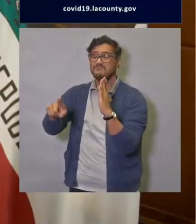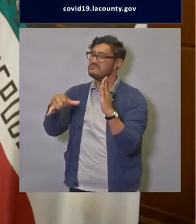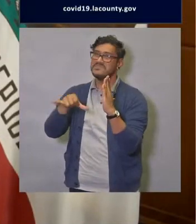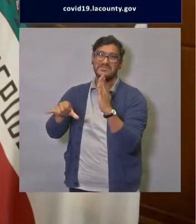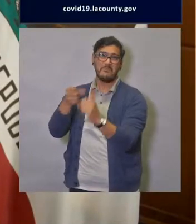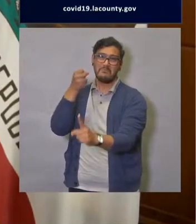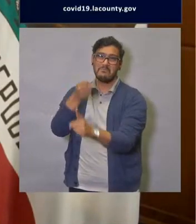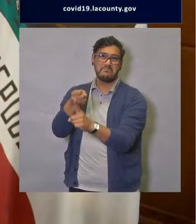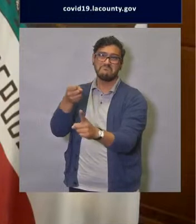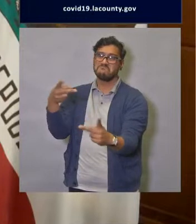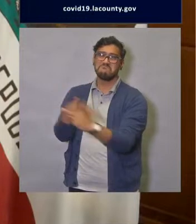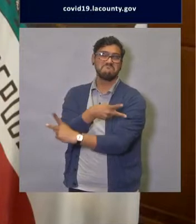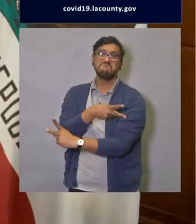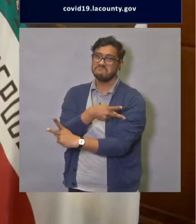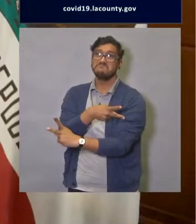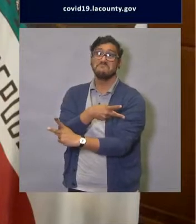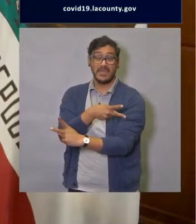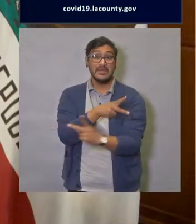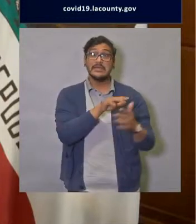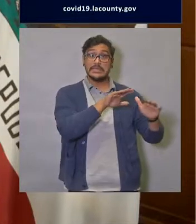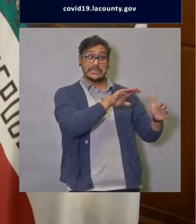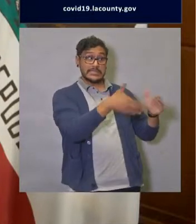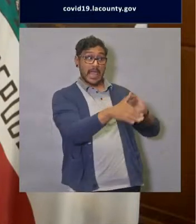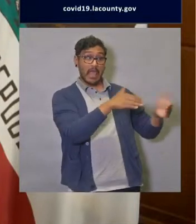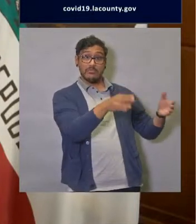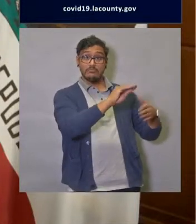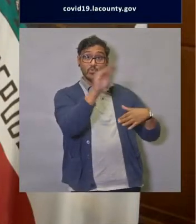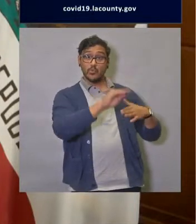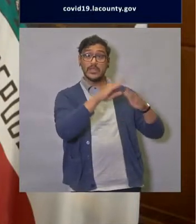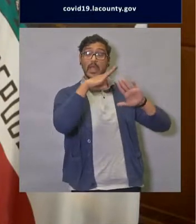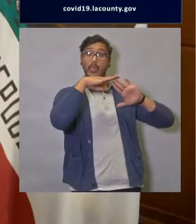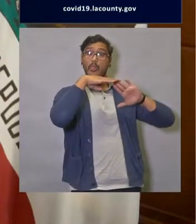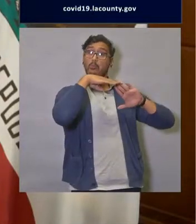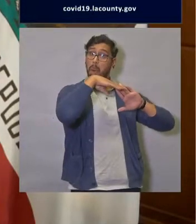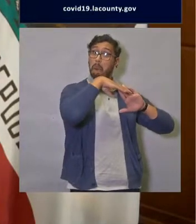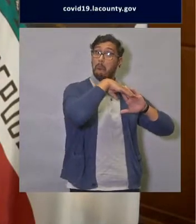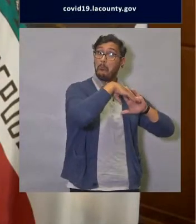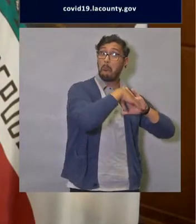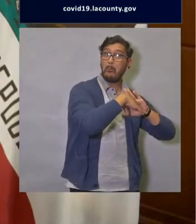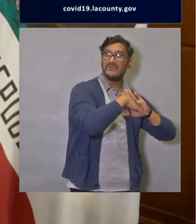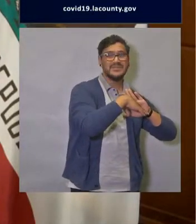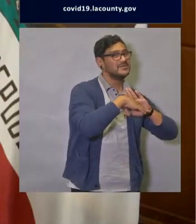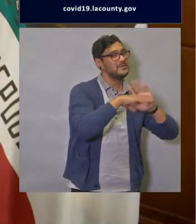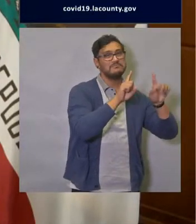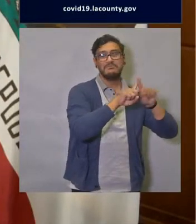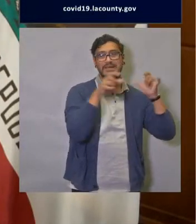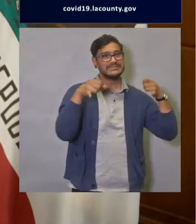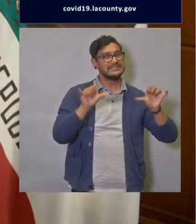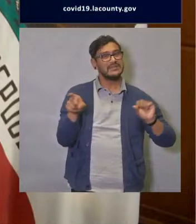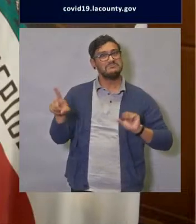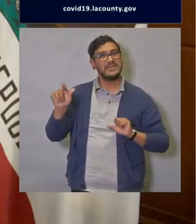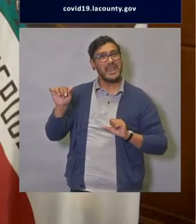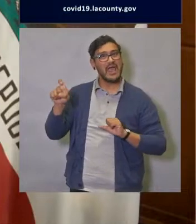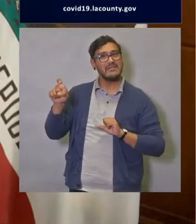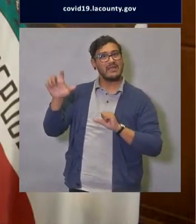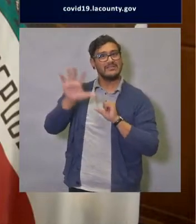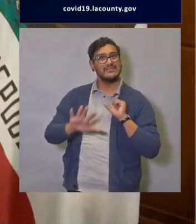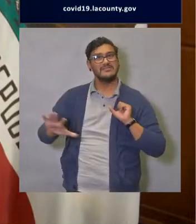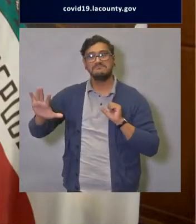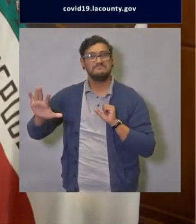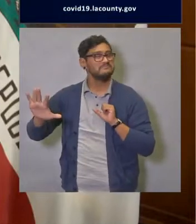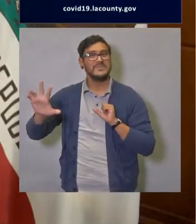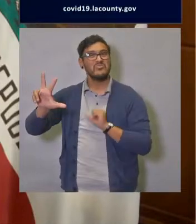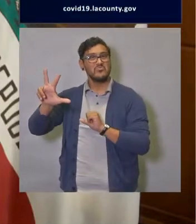death rates are declining, Latinx residents in the county are dying at 3 times the rates as their white and Asian